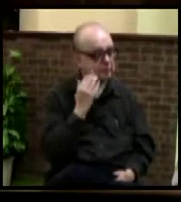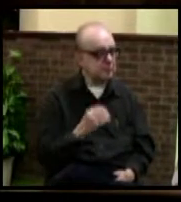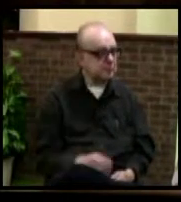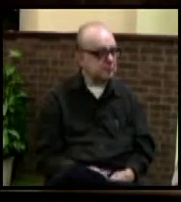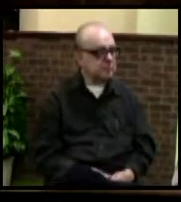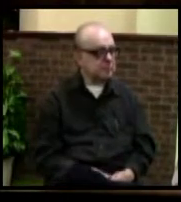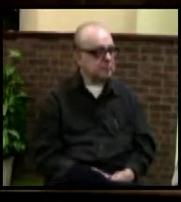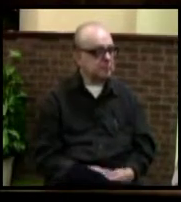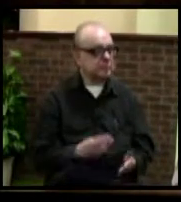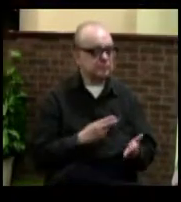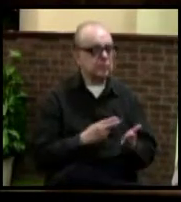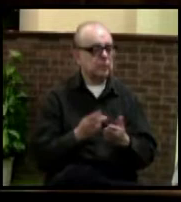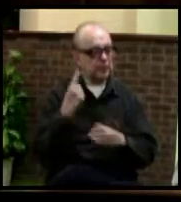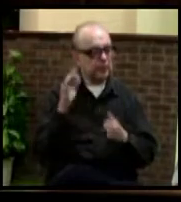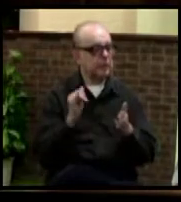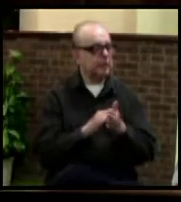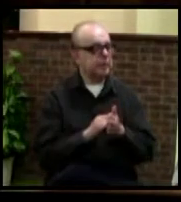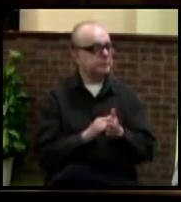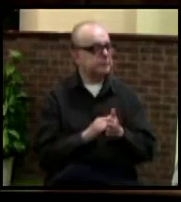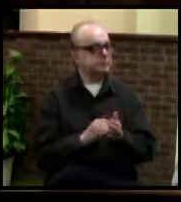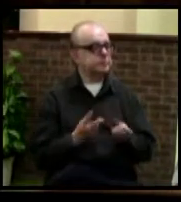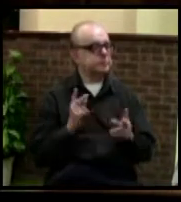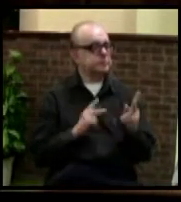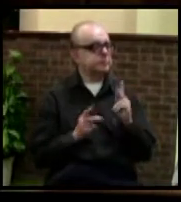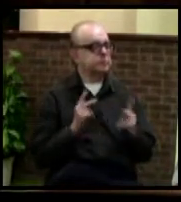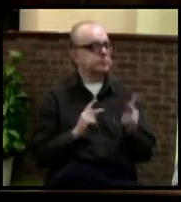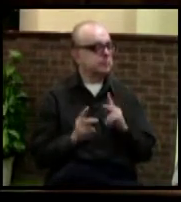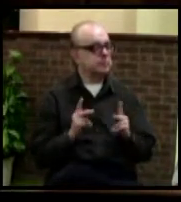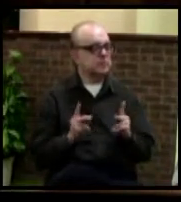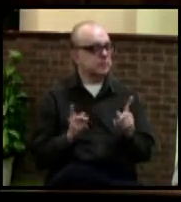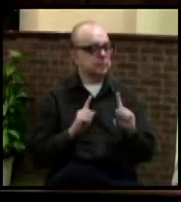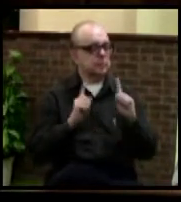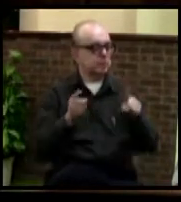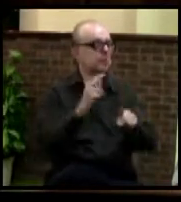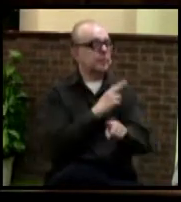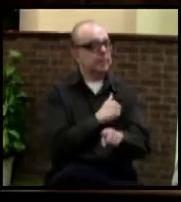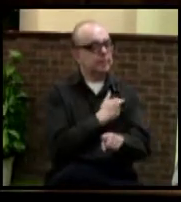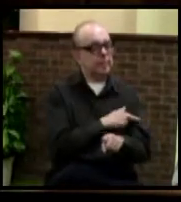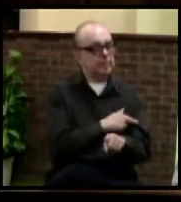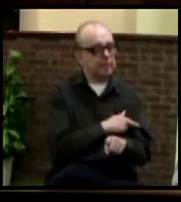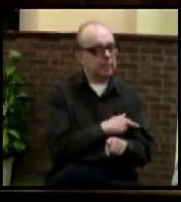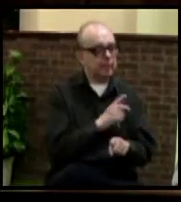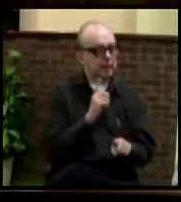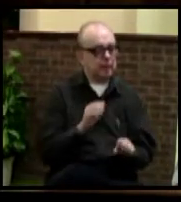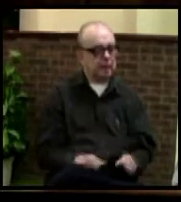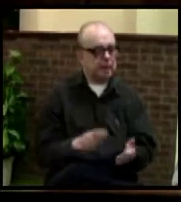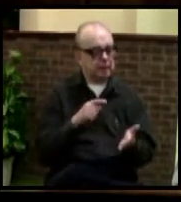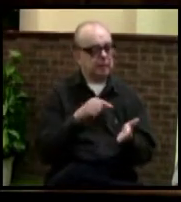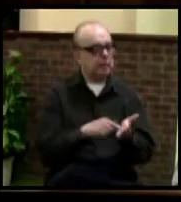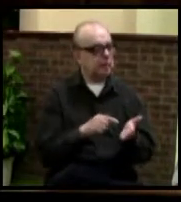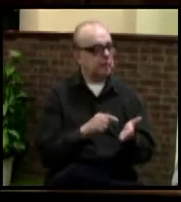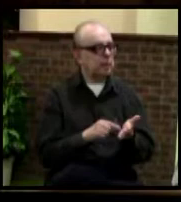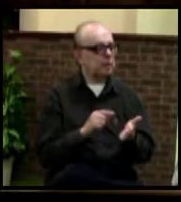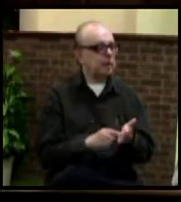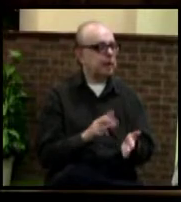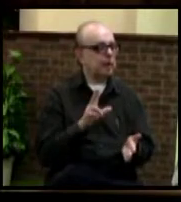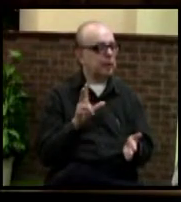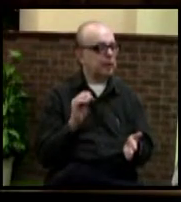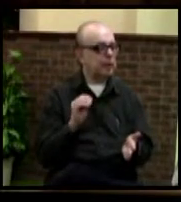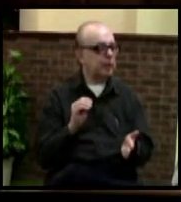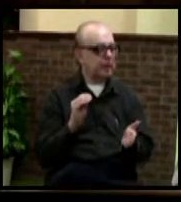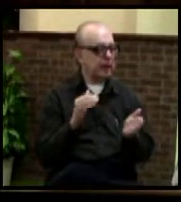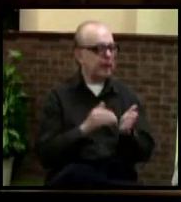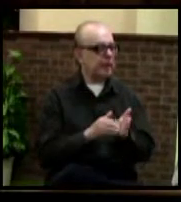You know, if you think about it, how many people, when they go to the hospital, can afford to pay